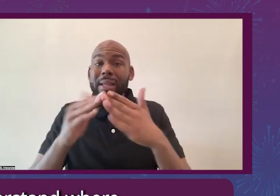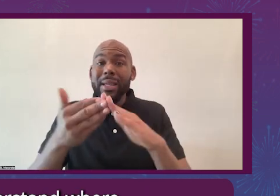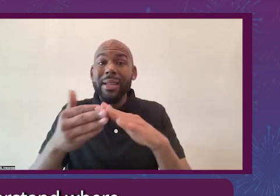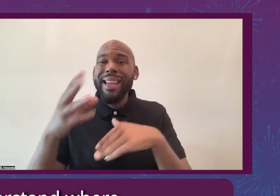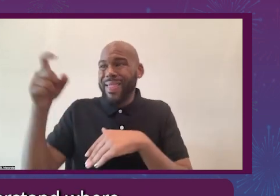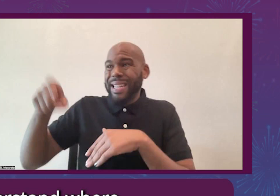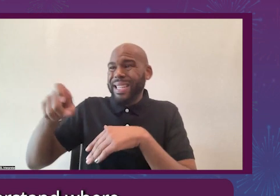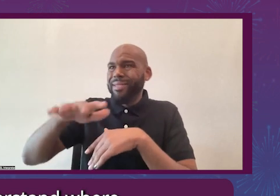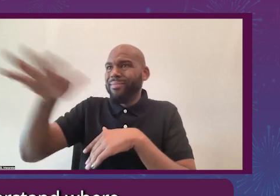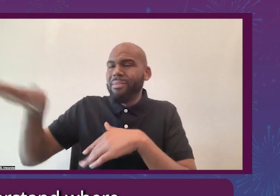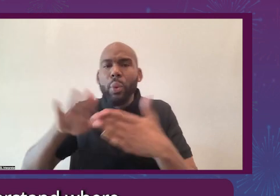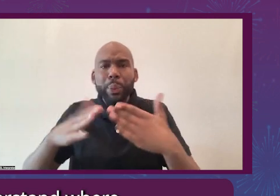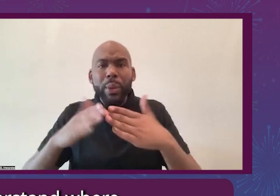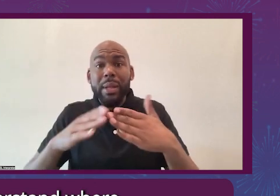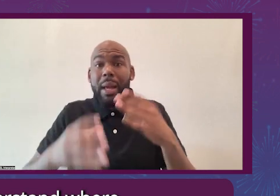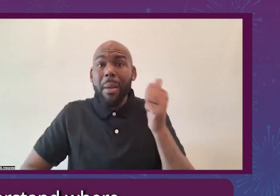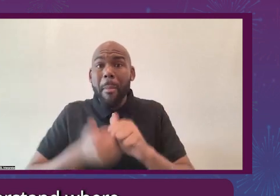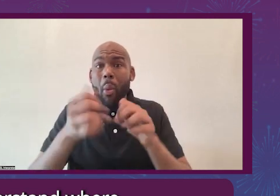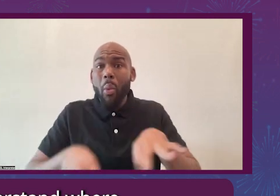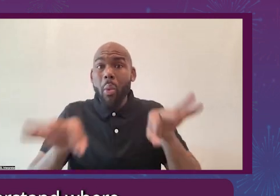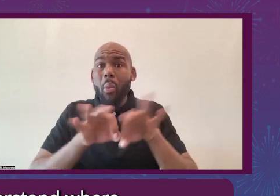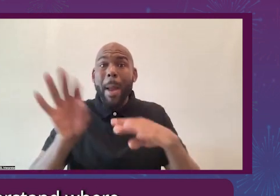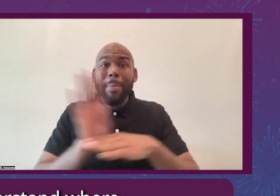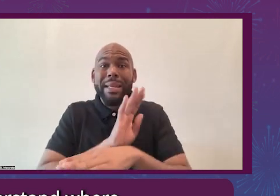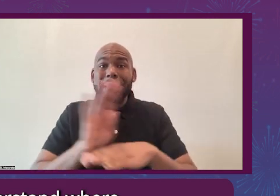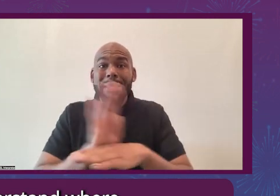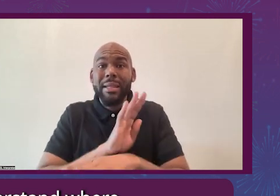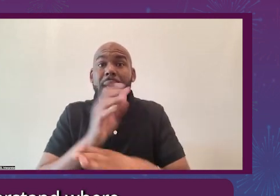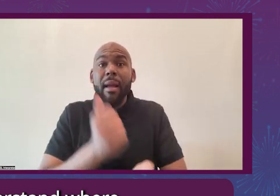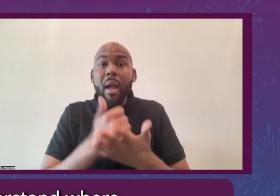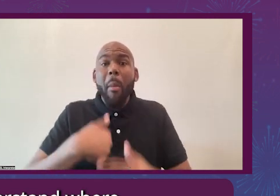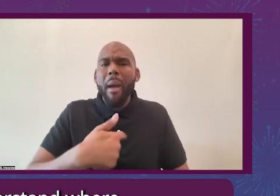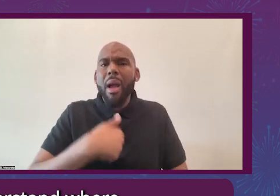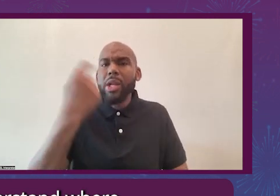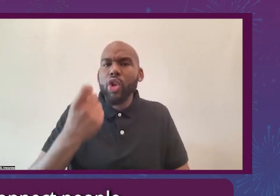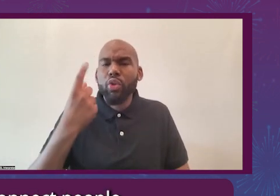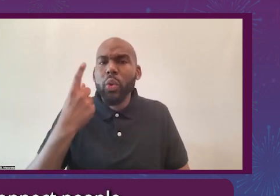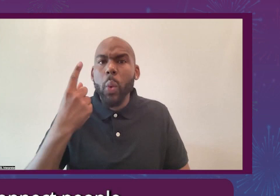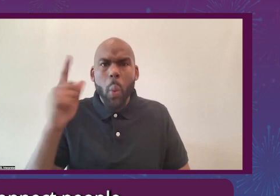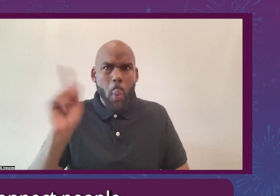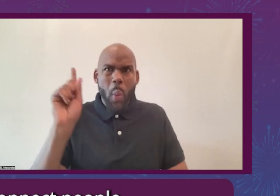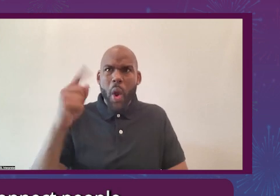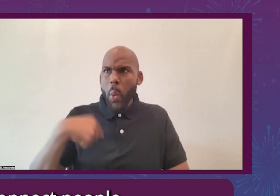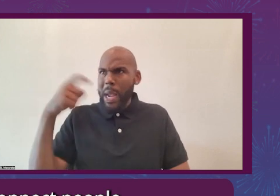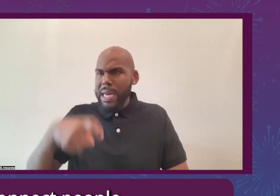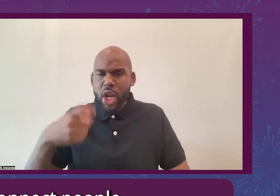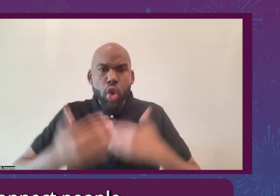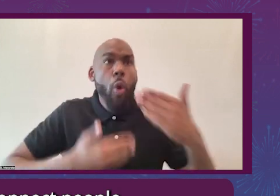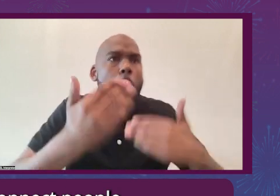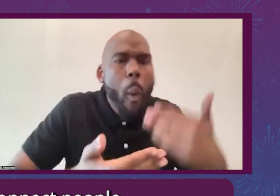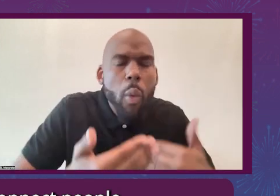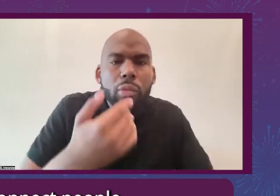a business, it helped us understand where we needed to go to make sure that we were being inclusive.